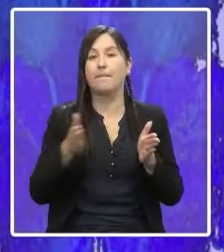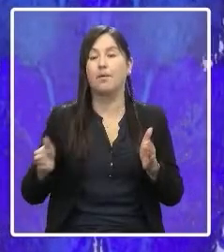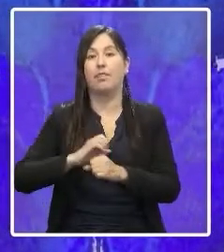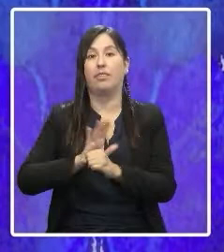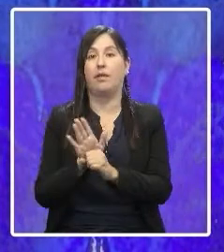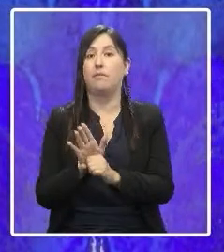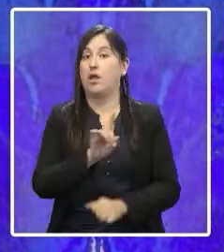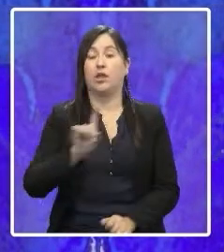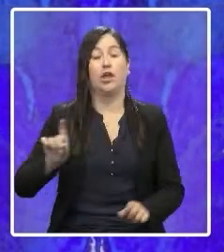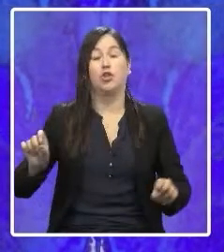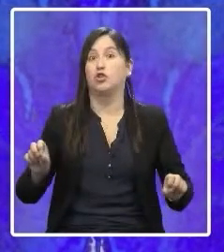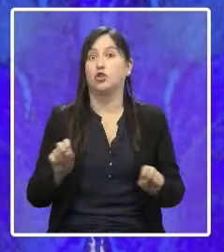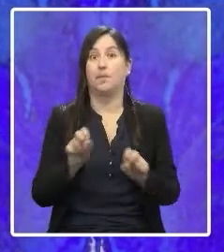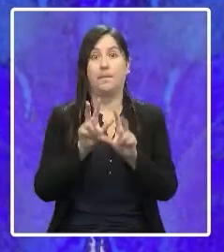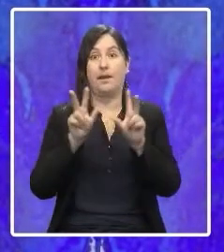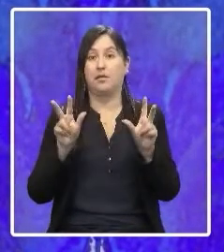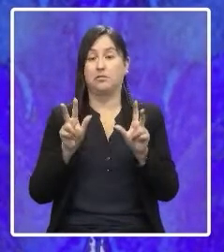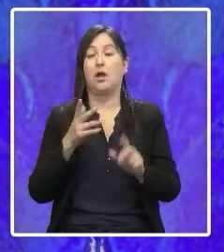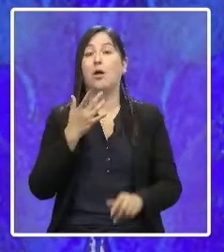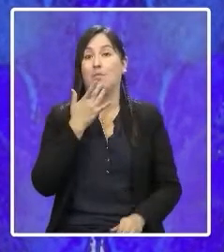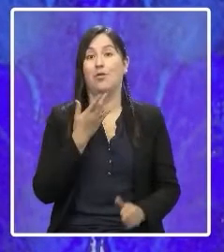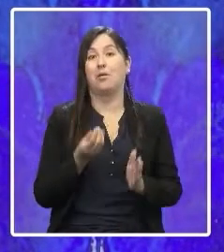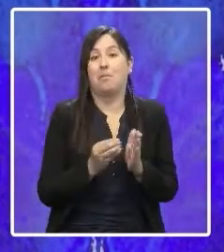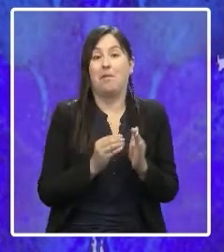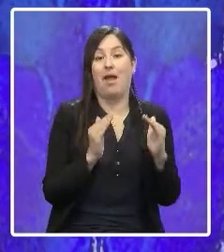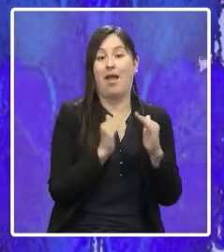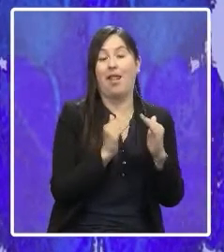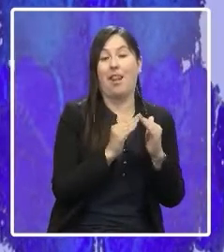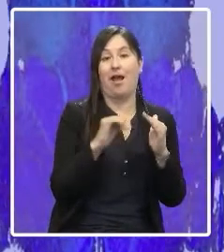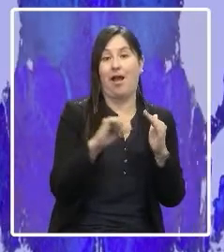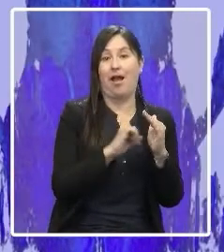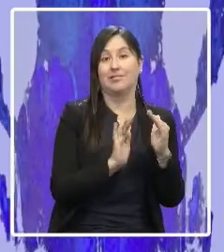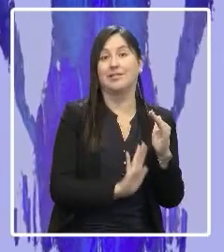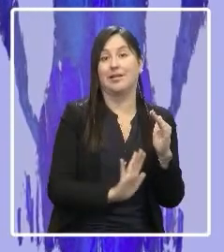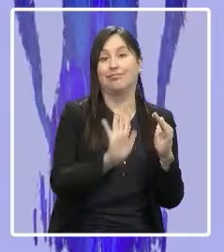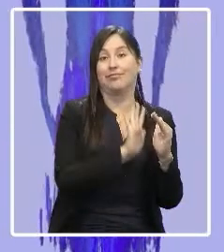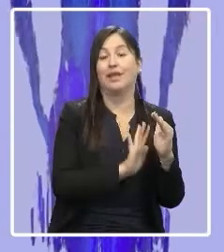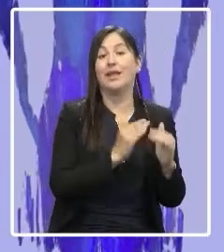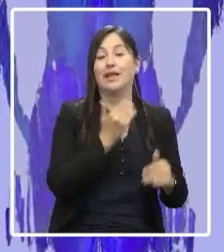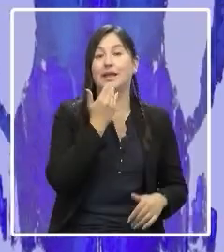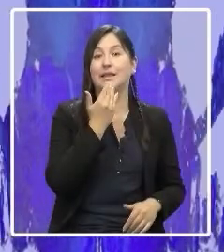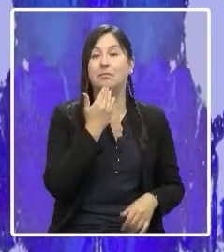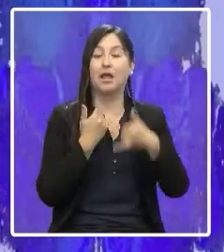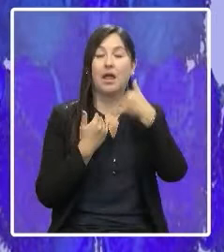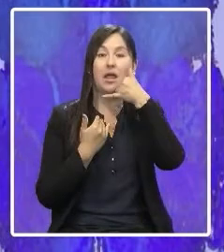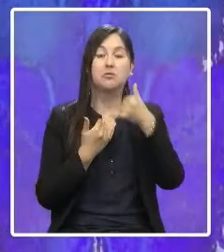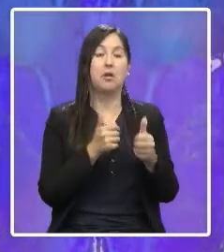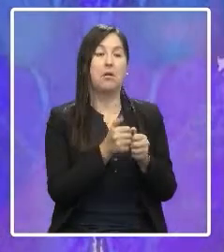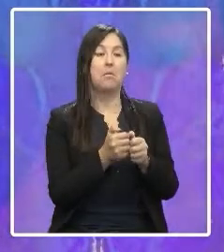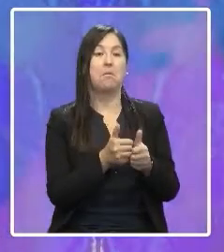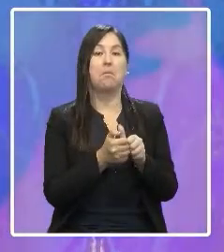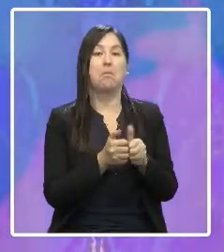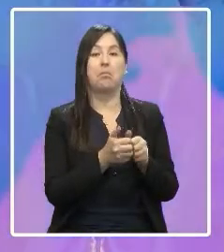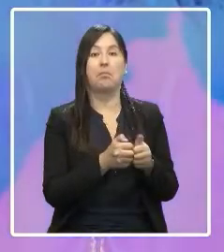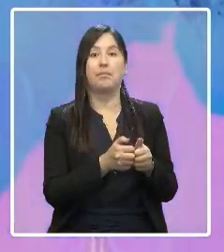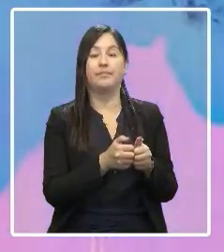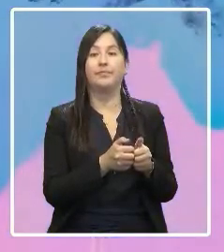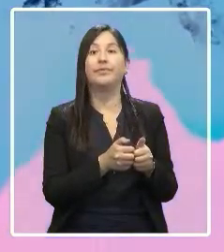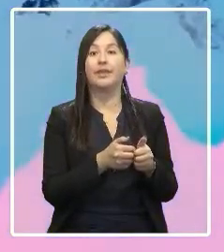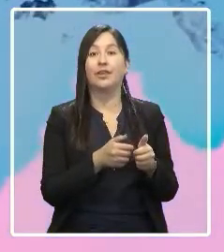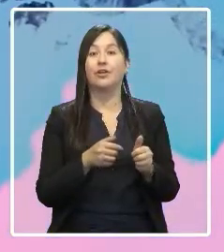time online. However, the one thing I will say about most of the studies they looked at is the studies themselves were usually what we